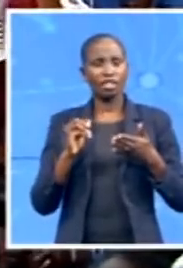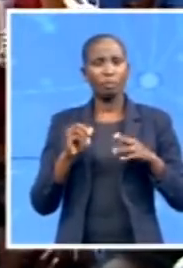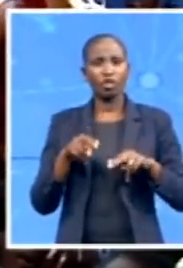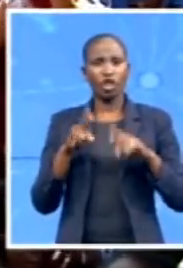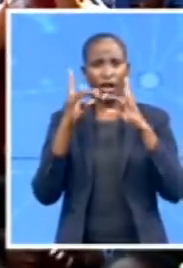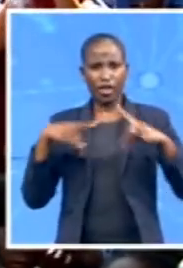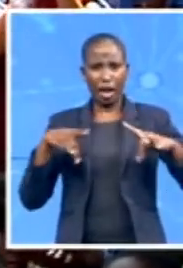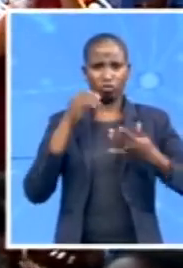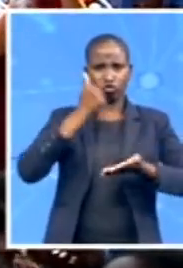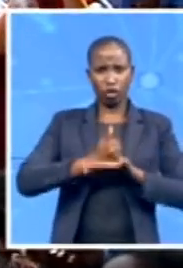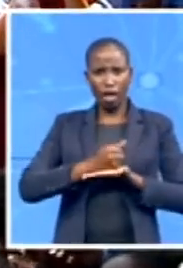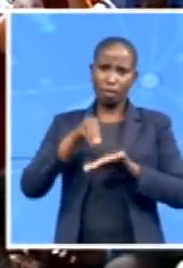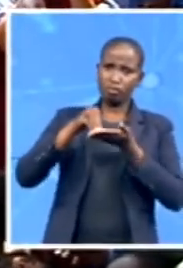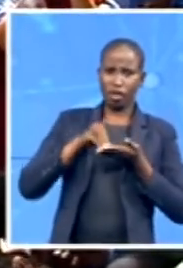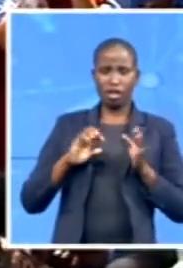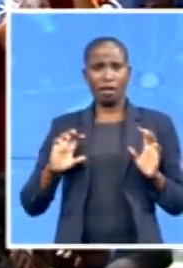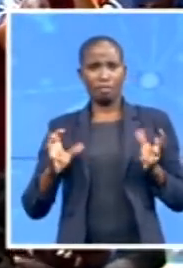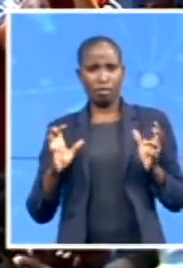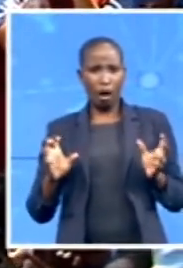victim.